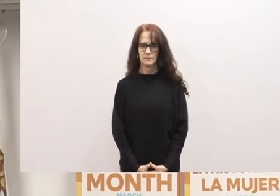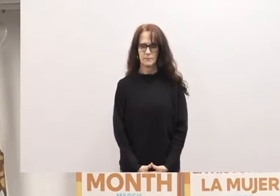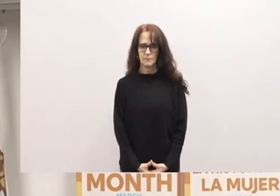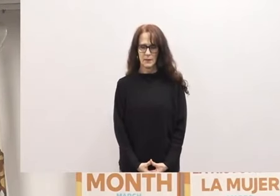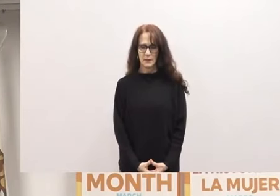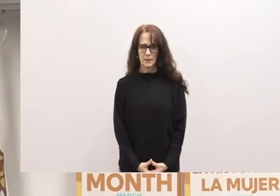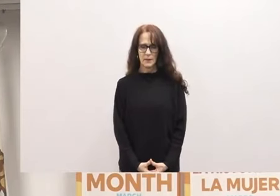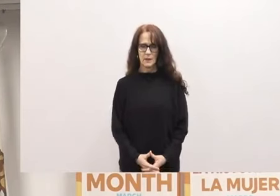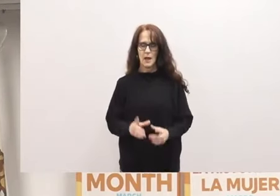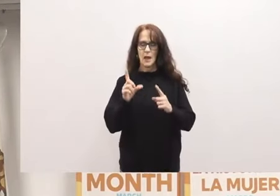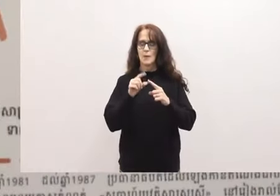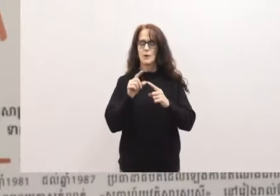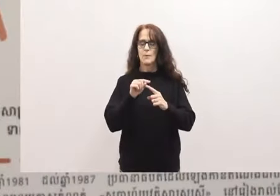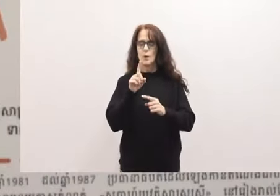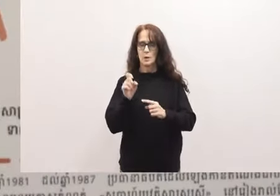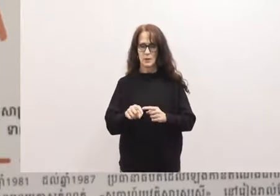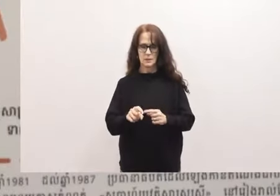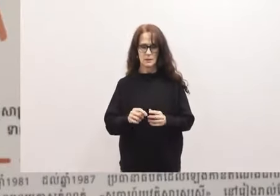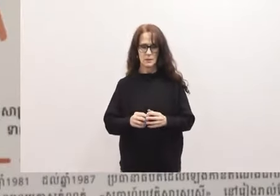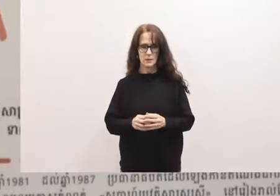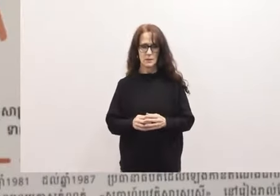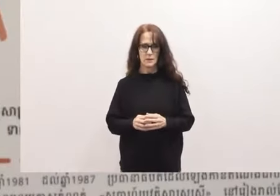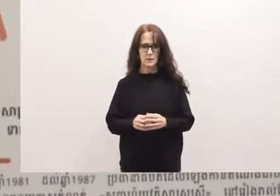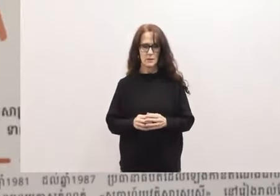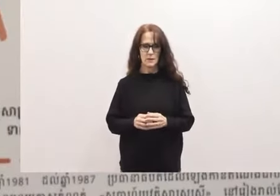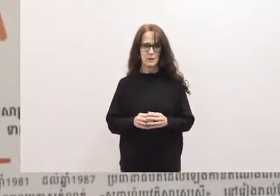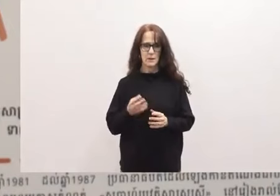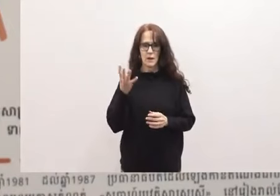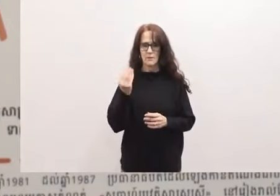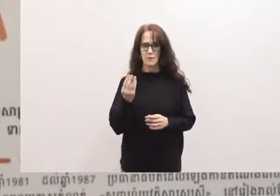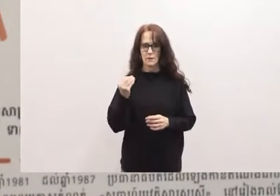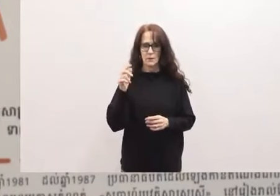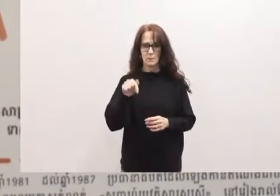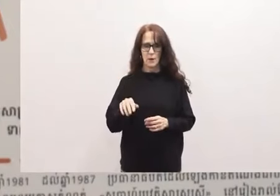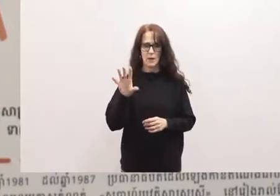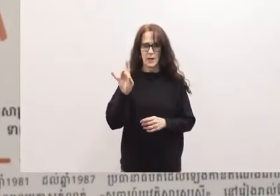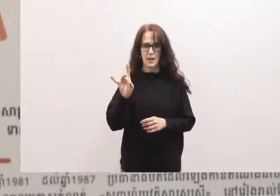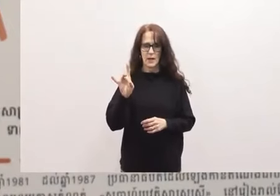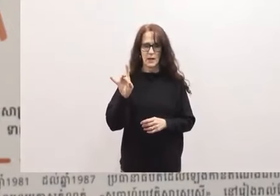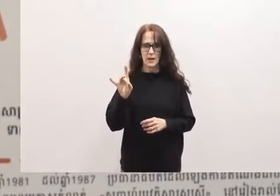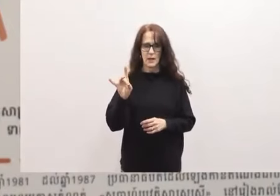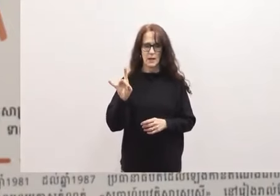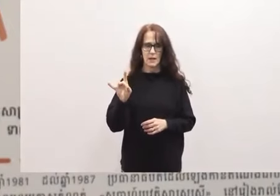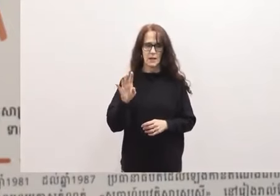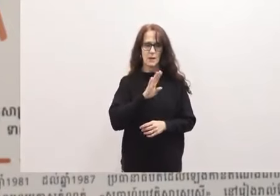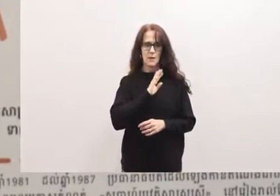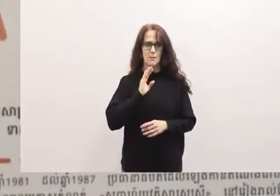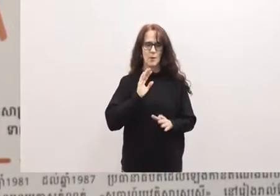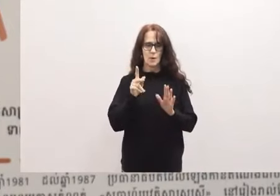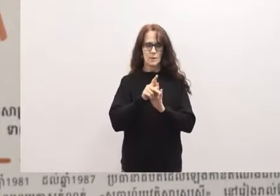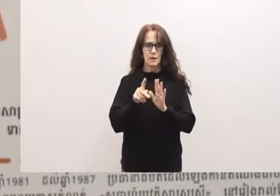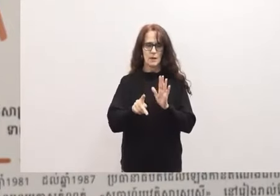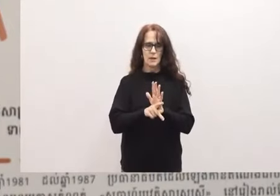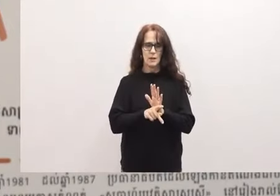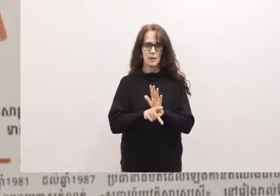Okay, and just one other question on item 14.8 on board policy.